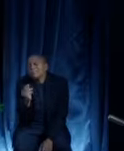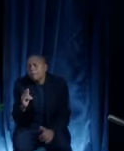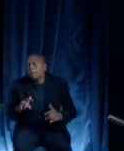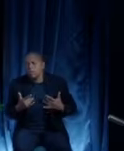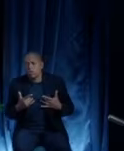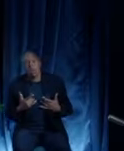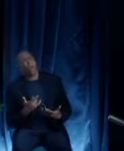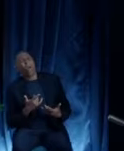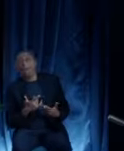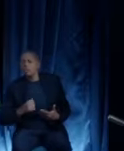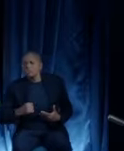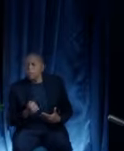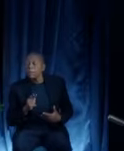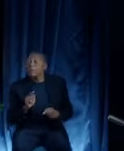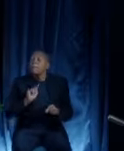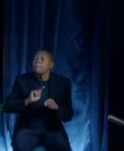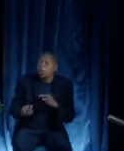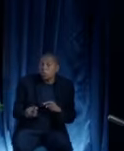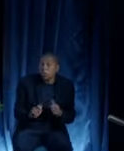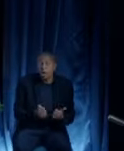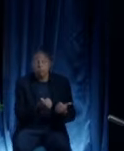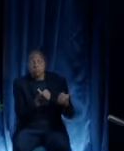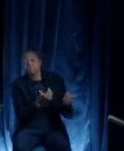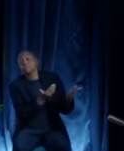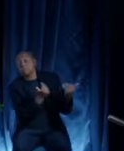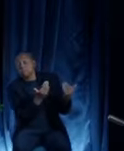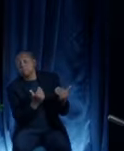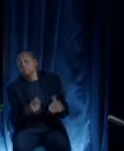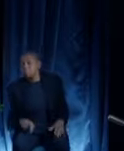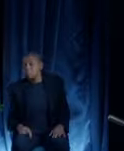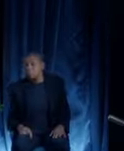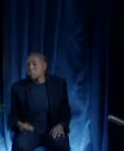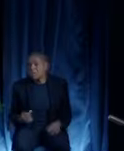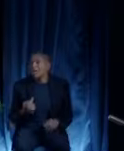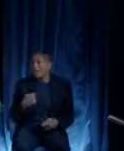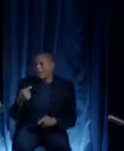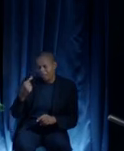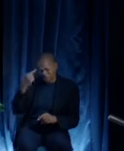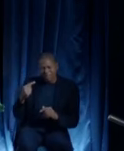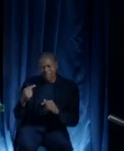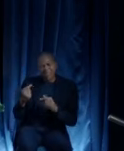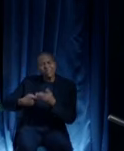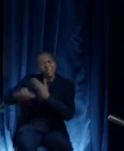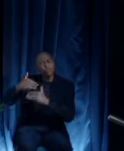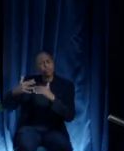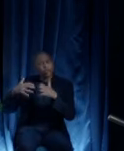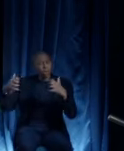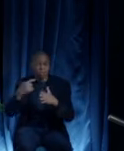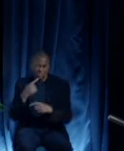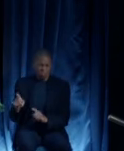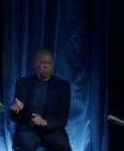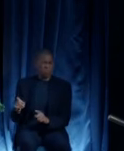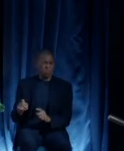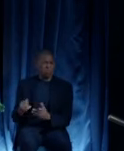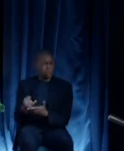not, I think, as important as that parliamentary history tends to lead us to believe. But because under James,